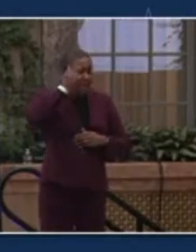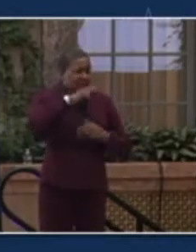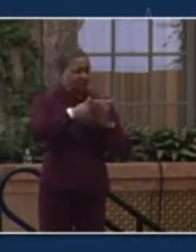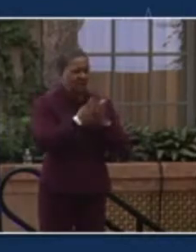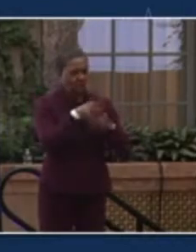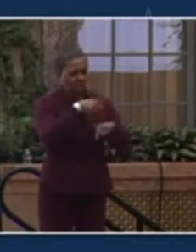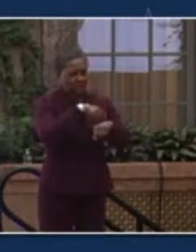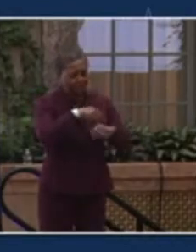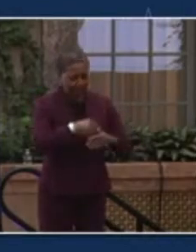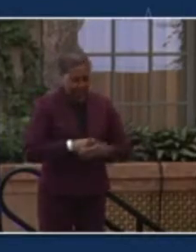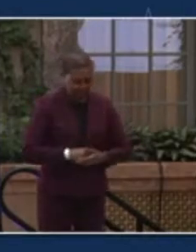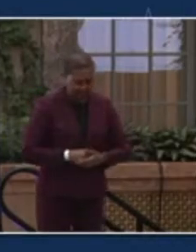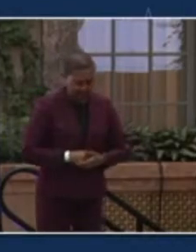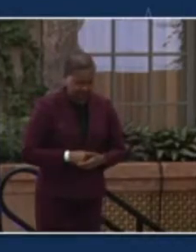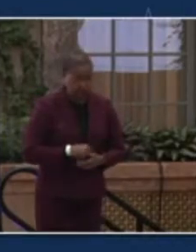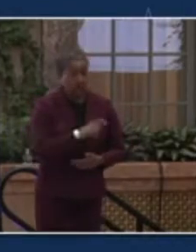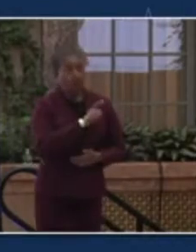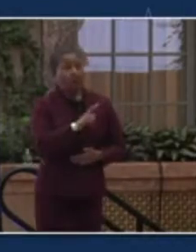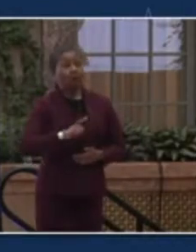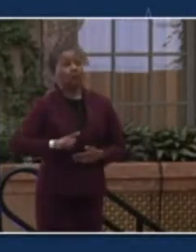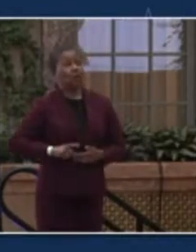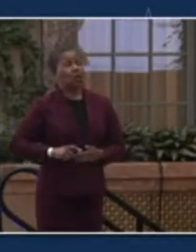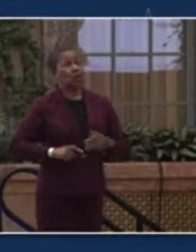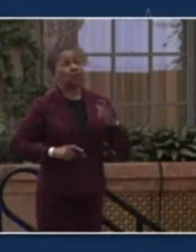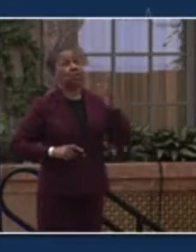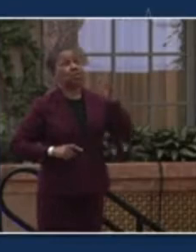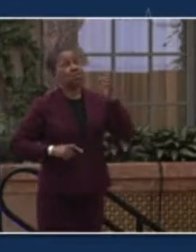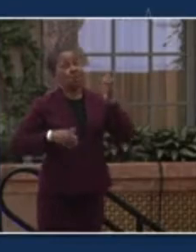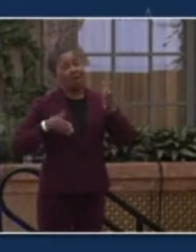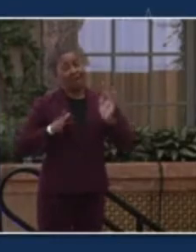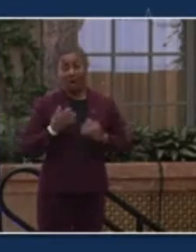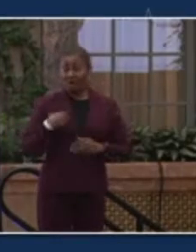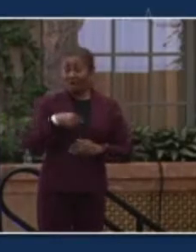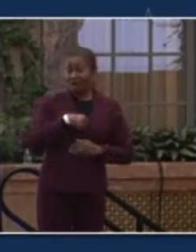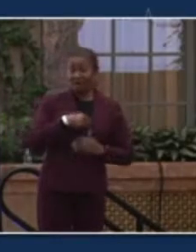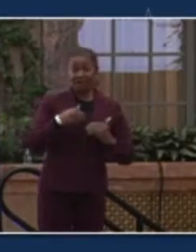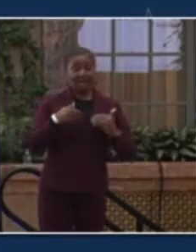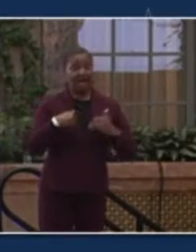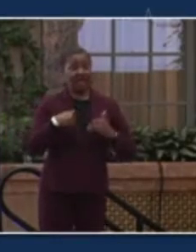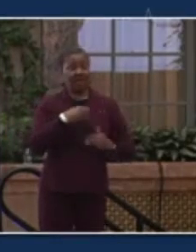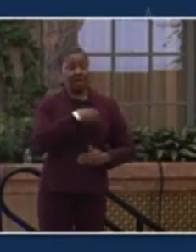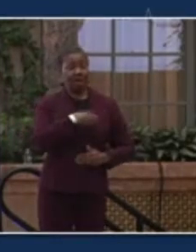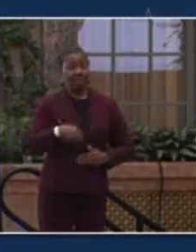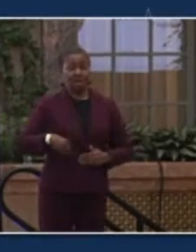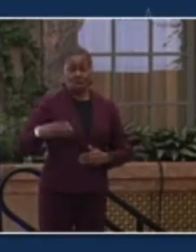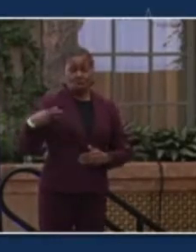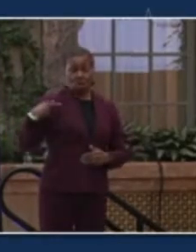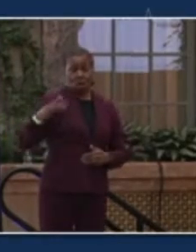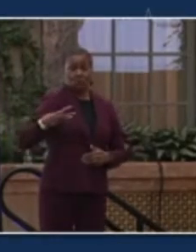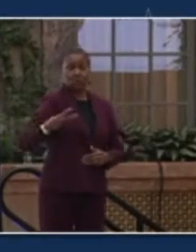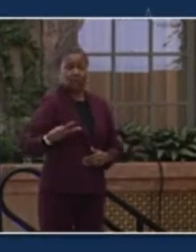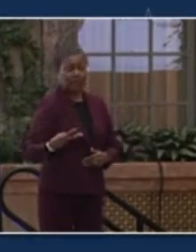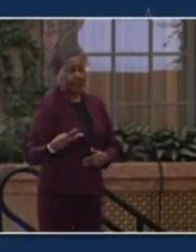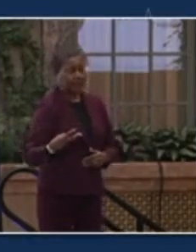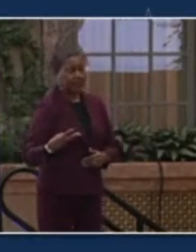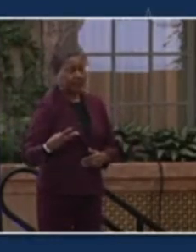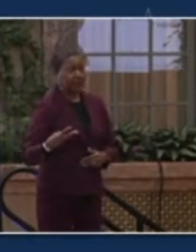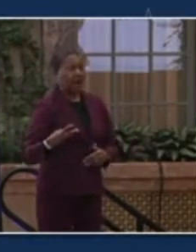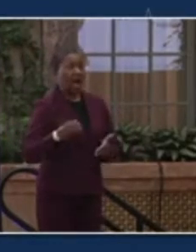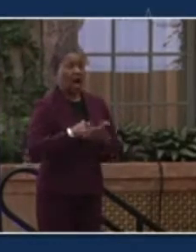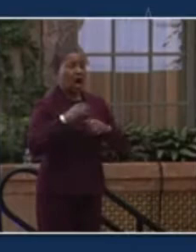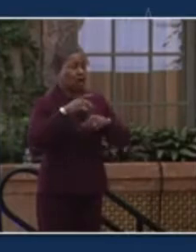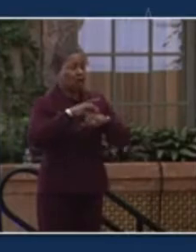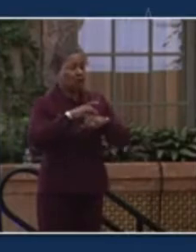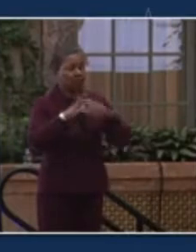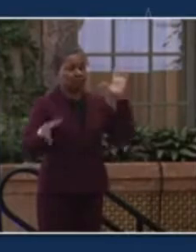times. Lord, you allowed us to have Mayor Washington on this earth